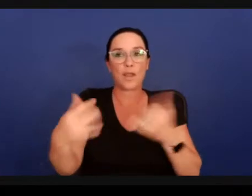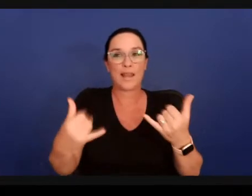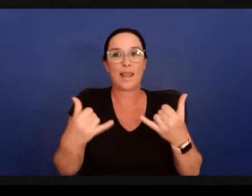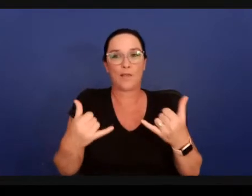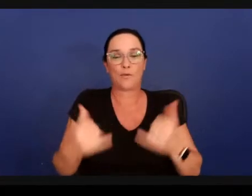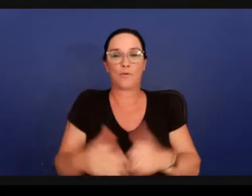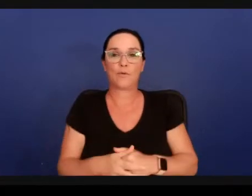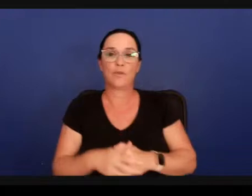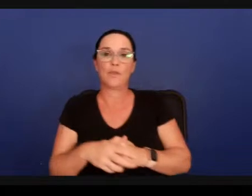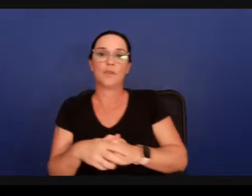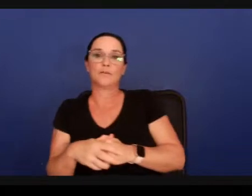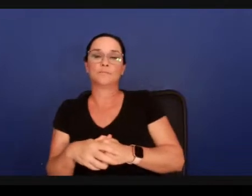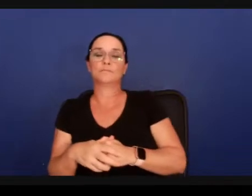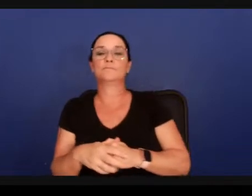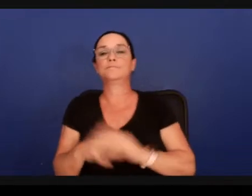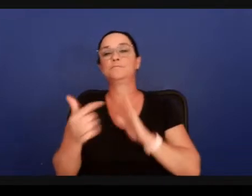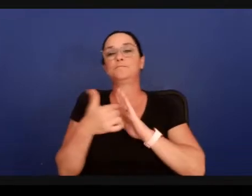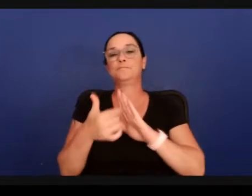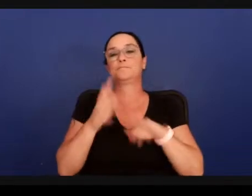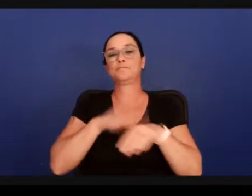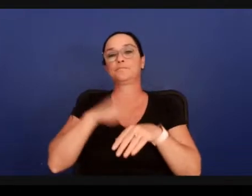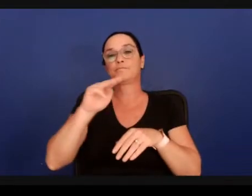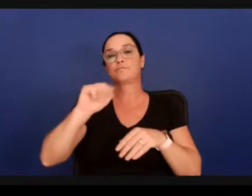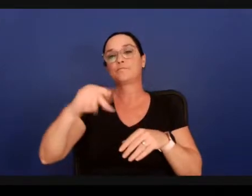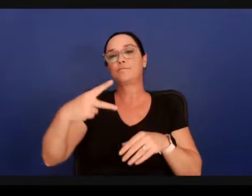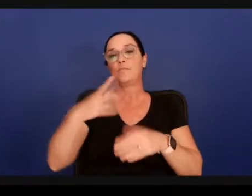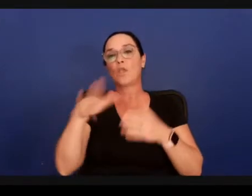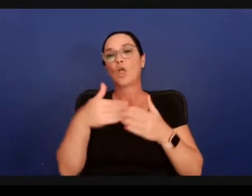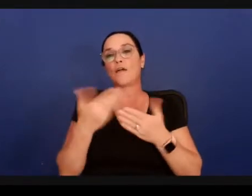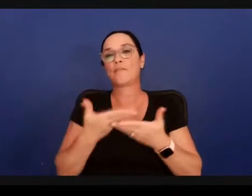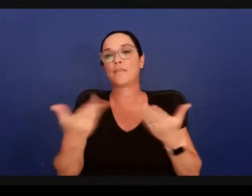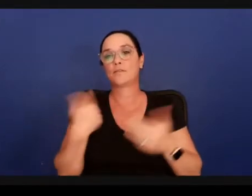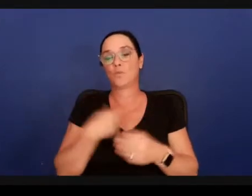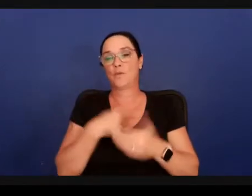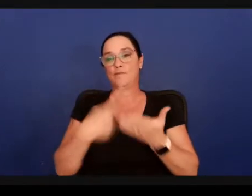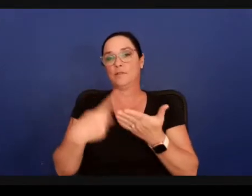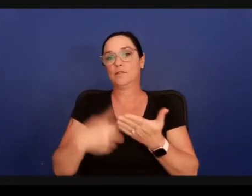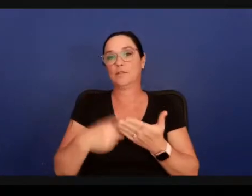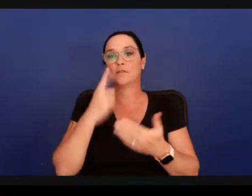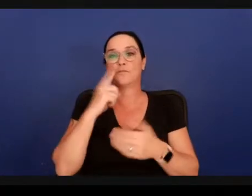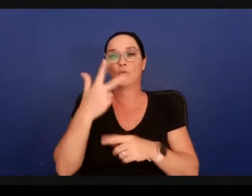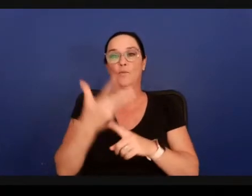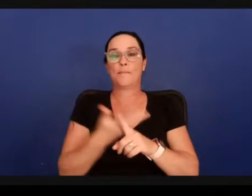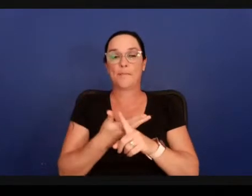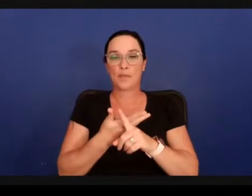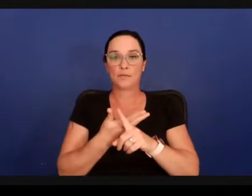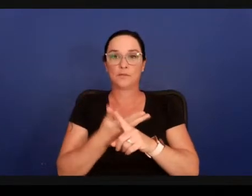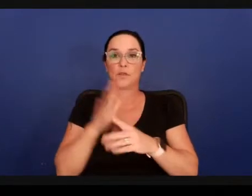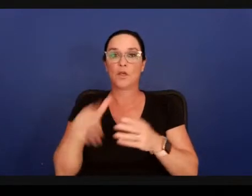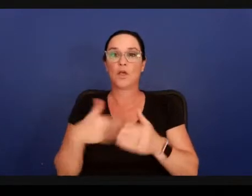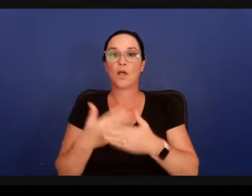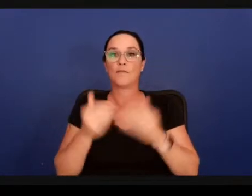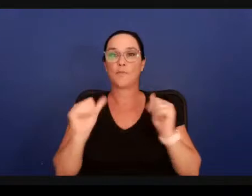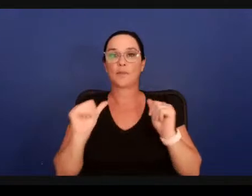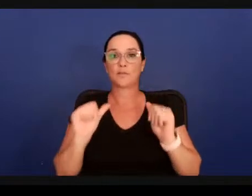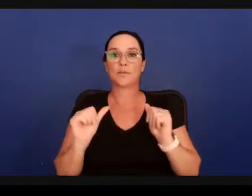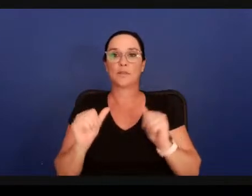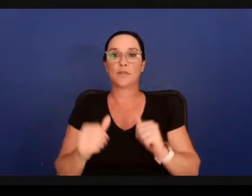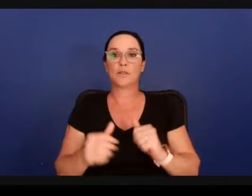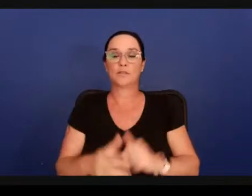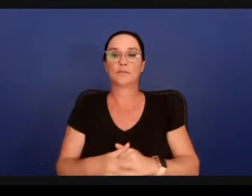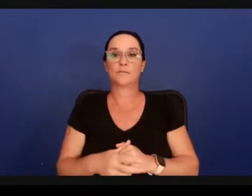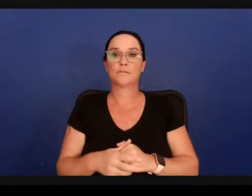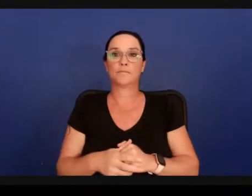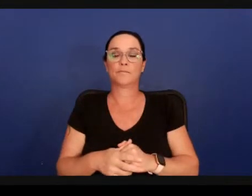is just put on the map all the flows we've discussed over the last 3 months of all the possibilities of what might happen. And so I've put in